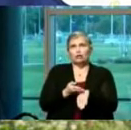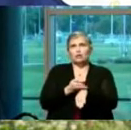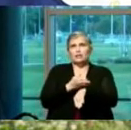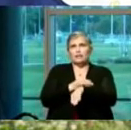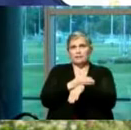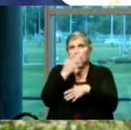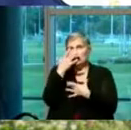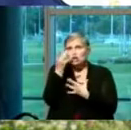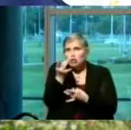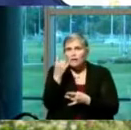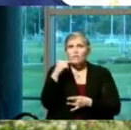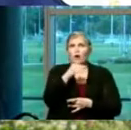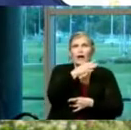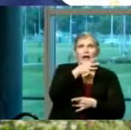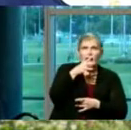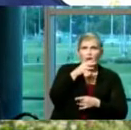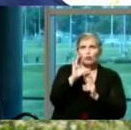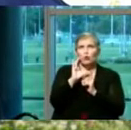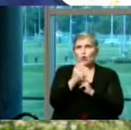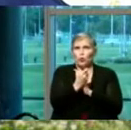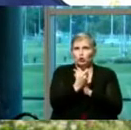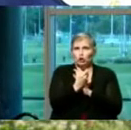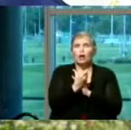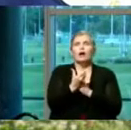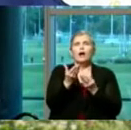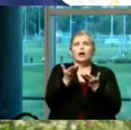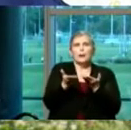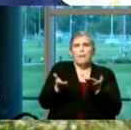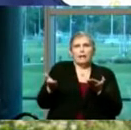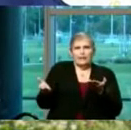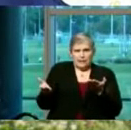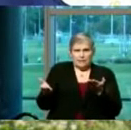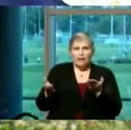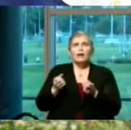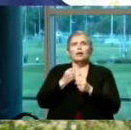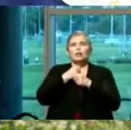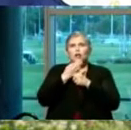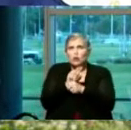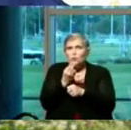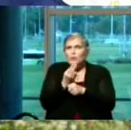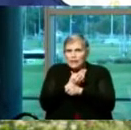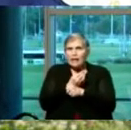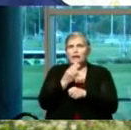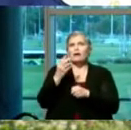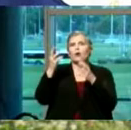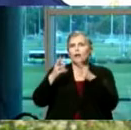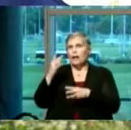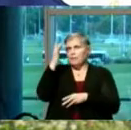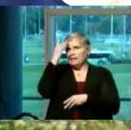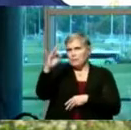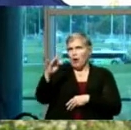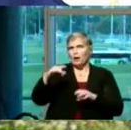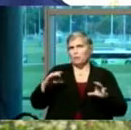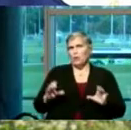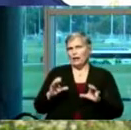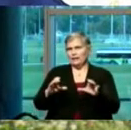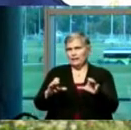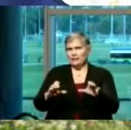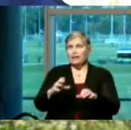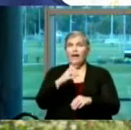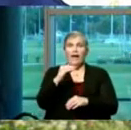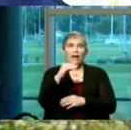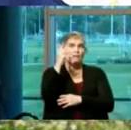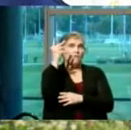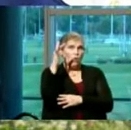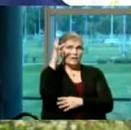for agricultural commodities produced using climate smart agricultural practices and for forestry